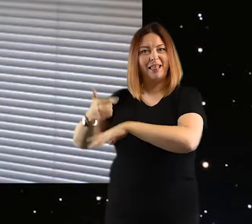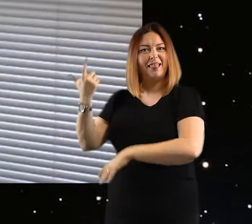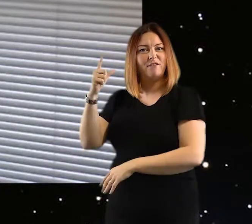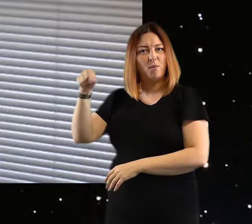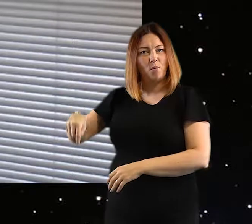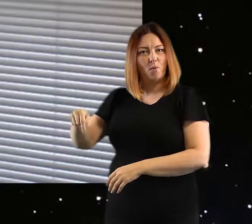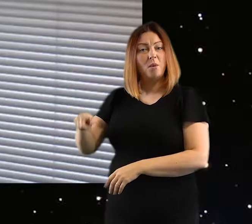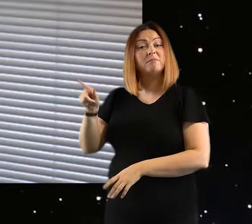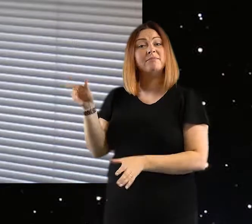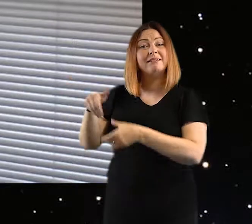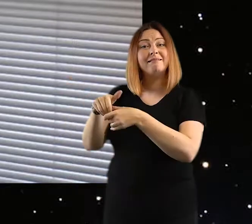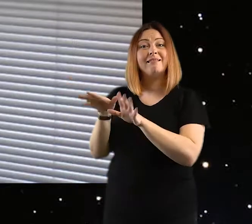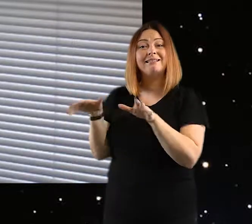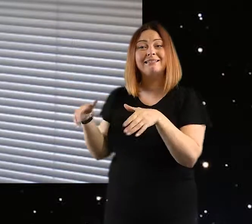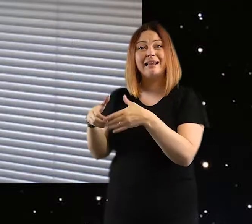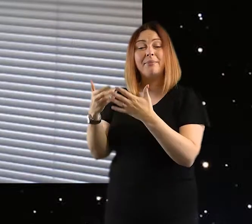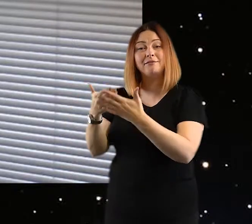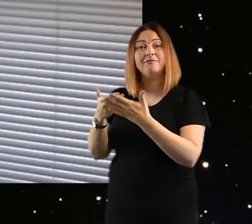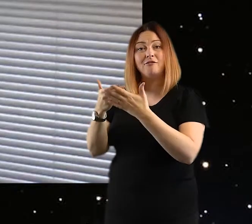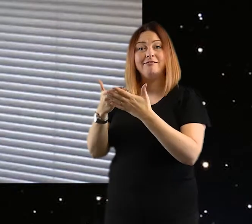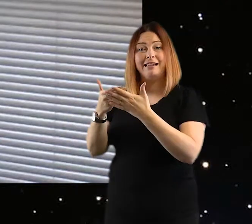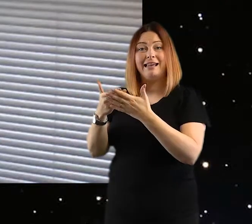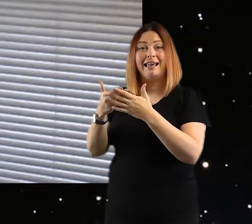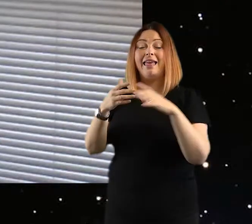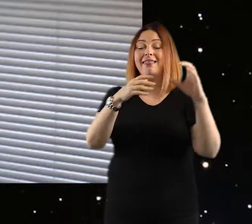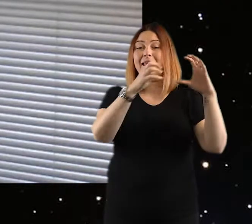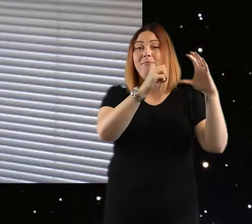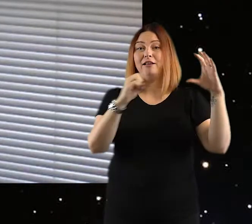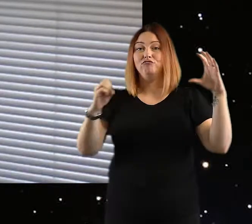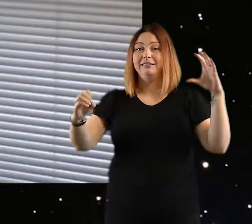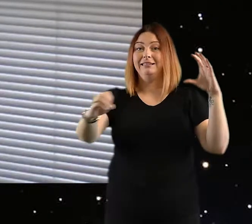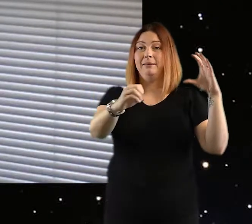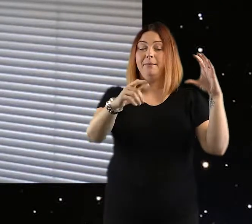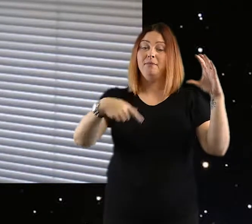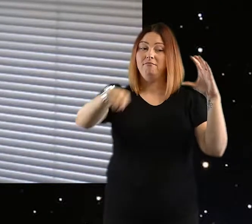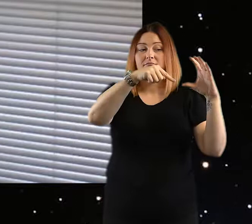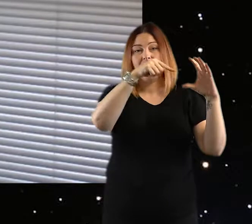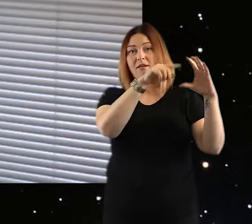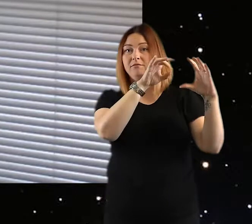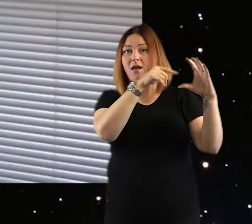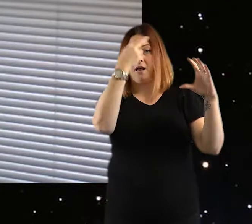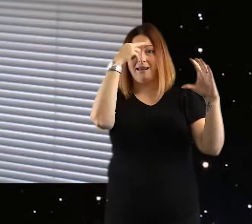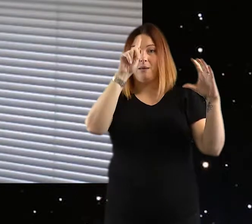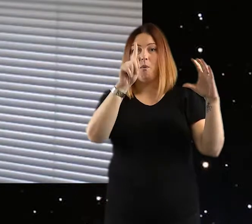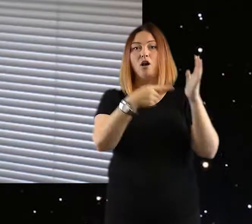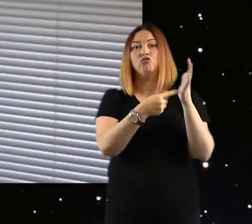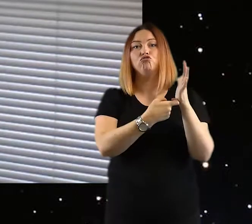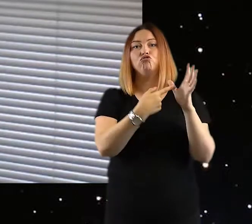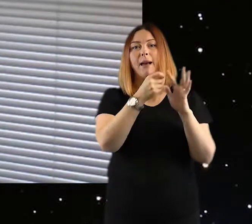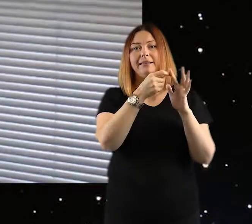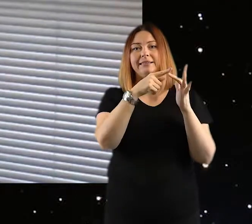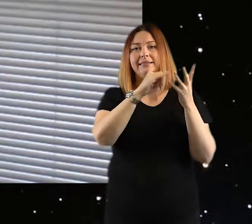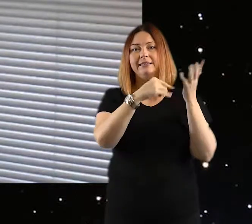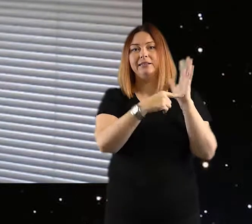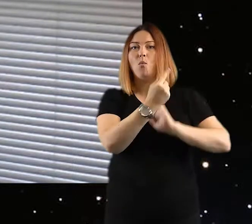Liverpool, and he's a member of the team that's been doing the study of the planetary system around the star Trappist-1. So, Chris,